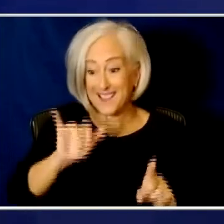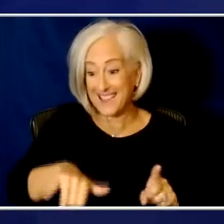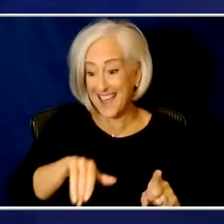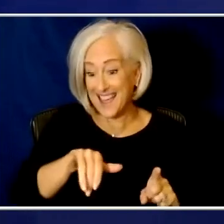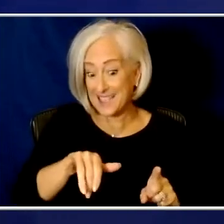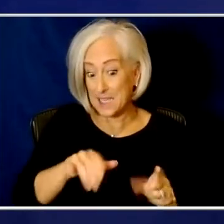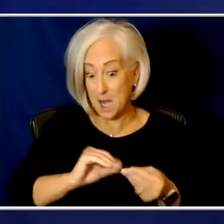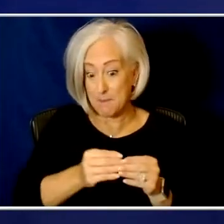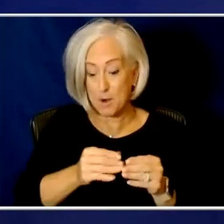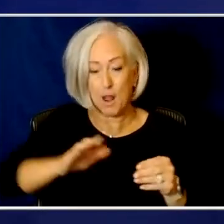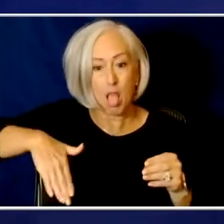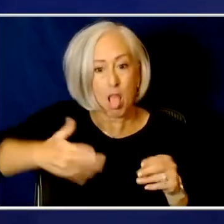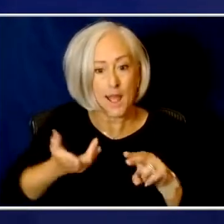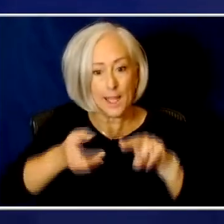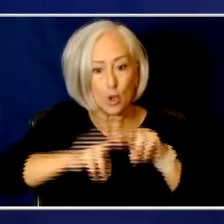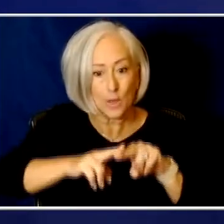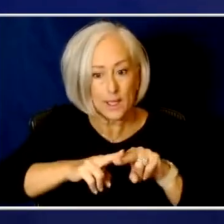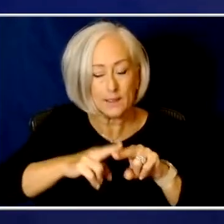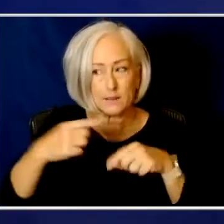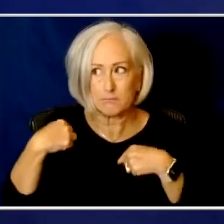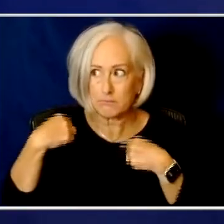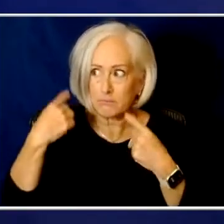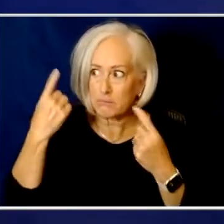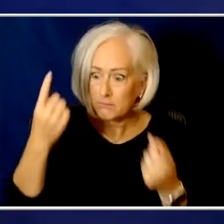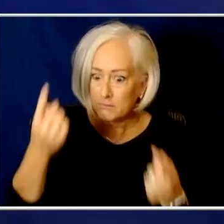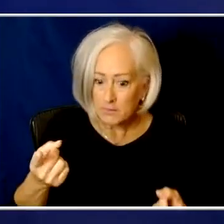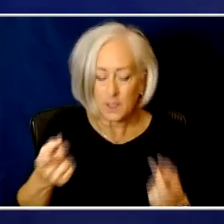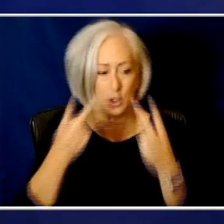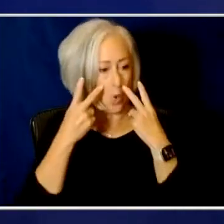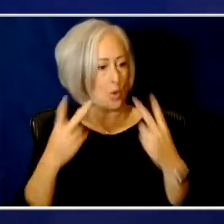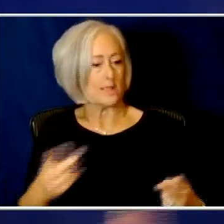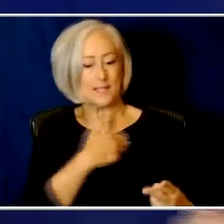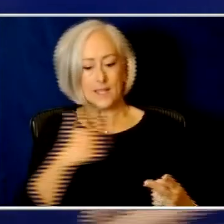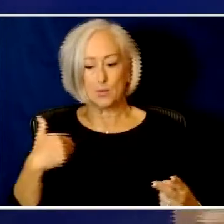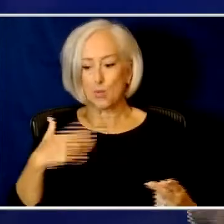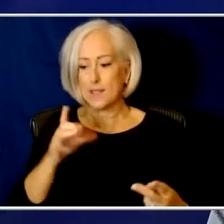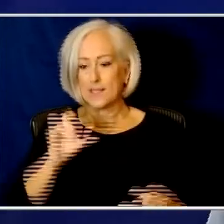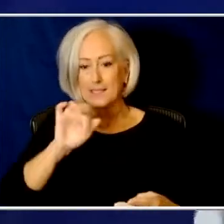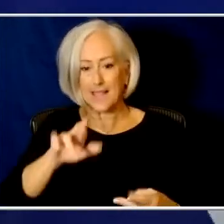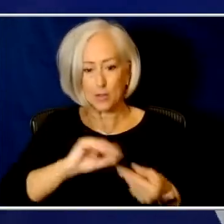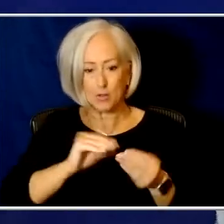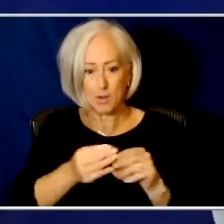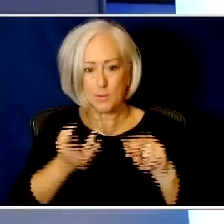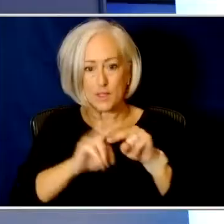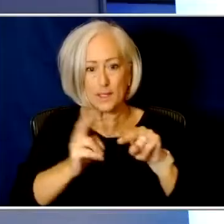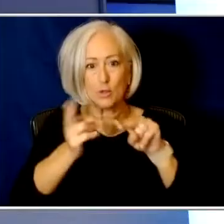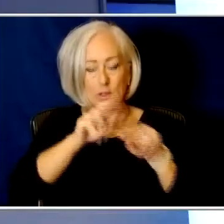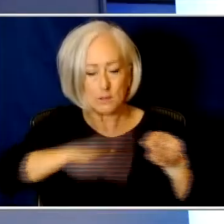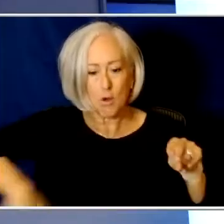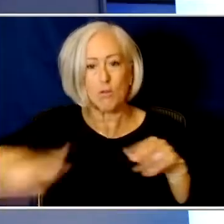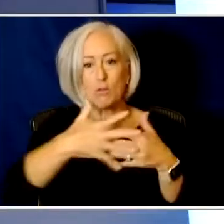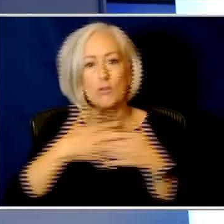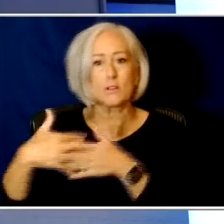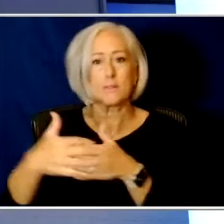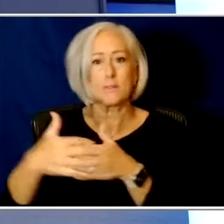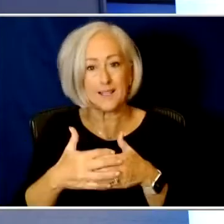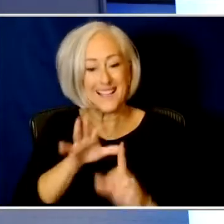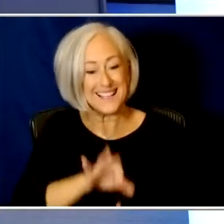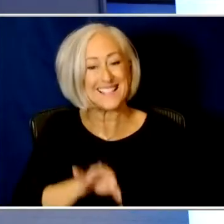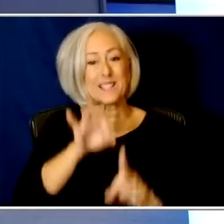we're concerned because we're starting to see these rises in breast cancer across the country, but especially in communities of color, because we know that